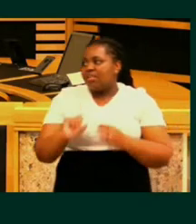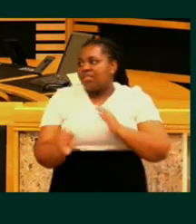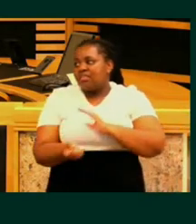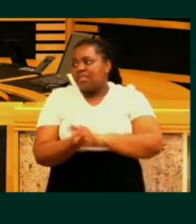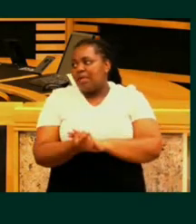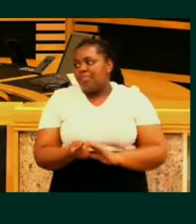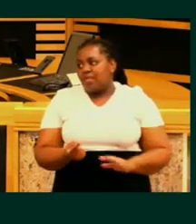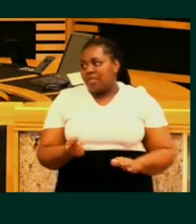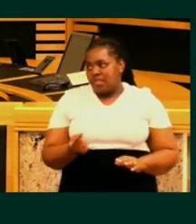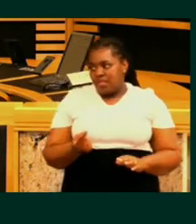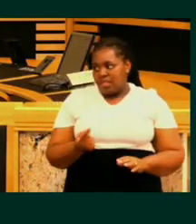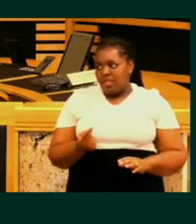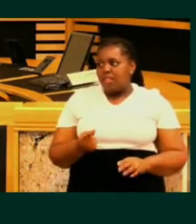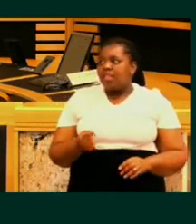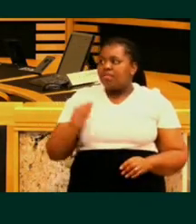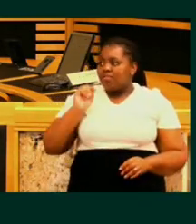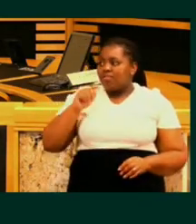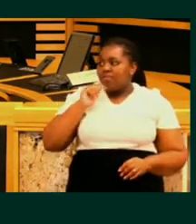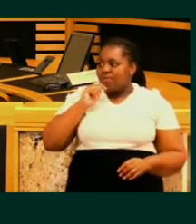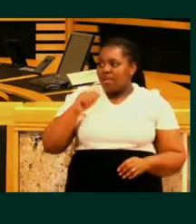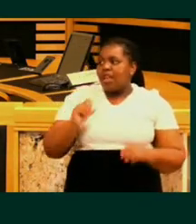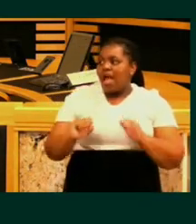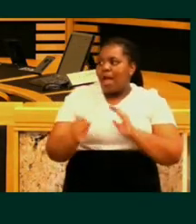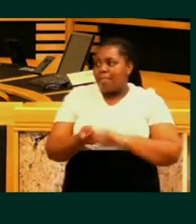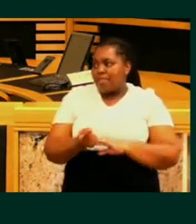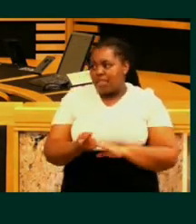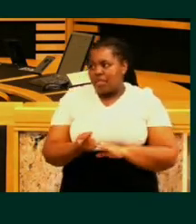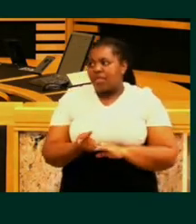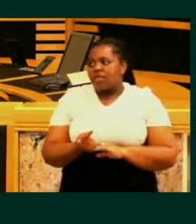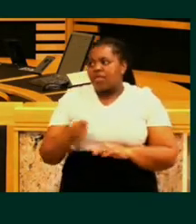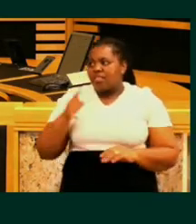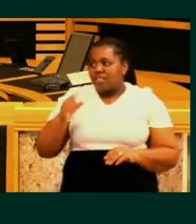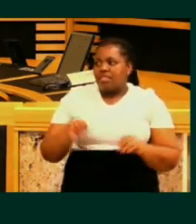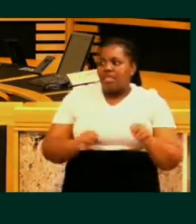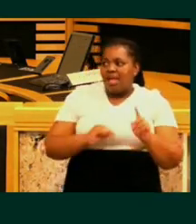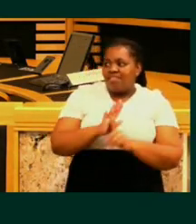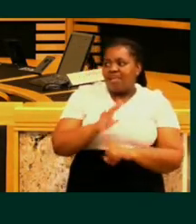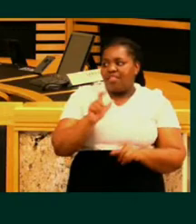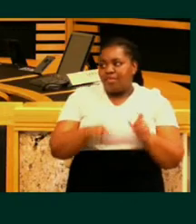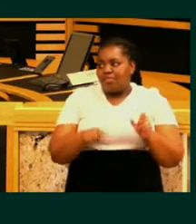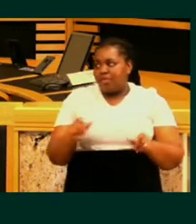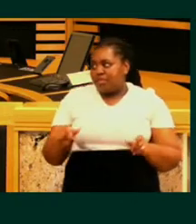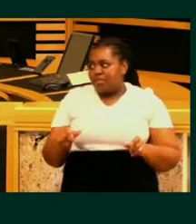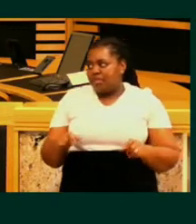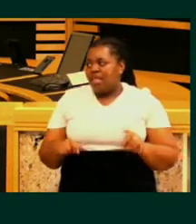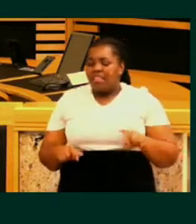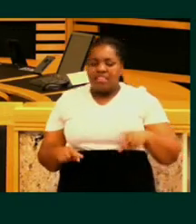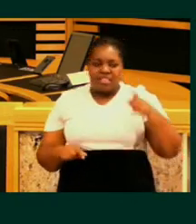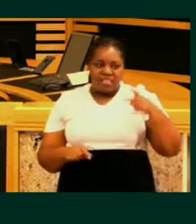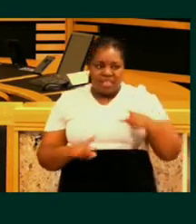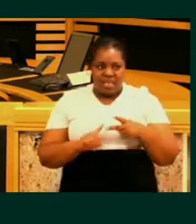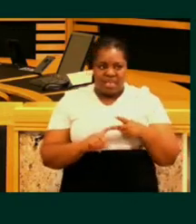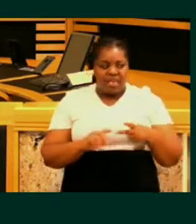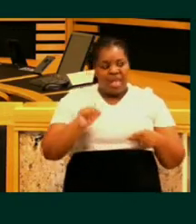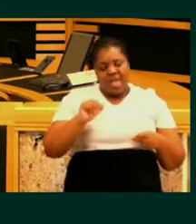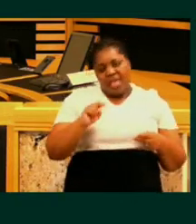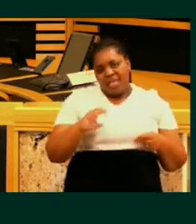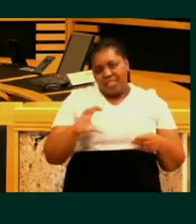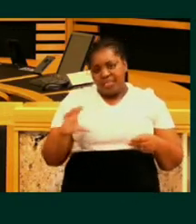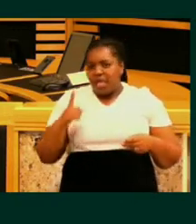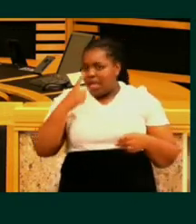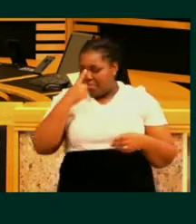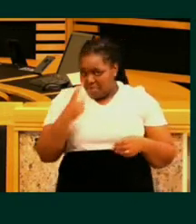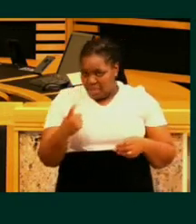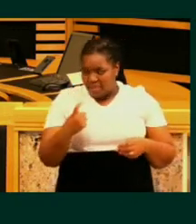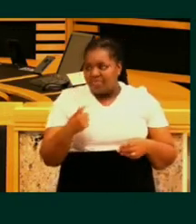immaterial level it is really happening in the sense that it affects the people's life the second one African National Congress believes